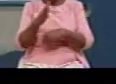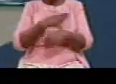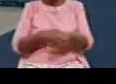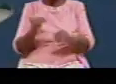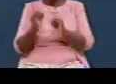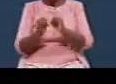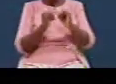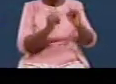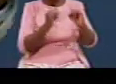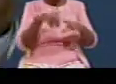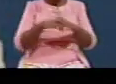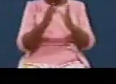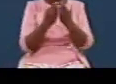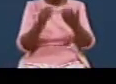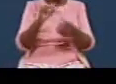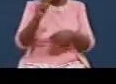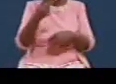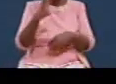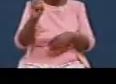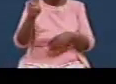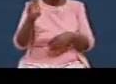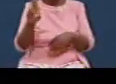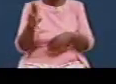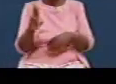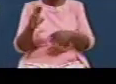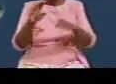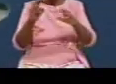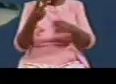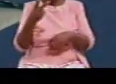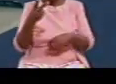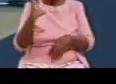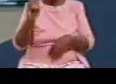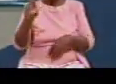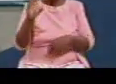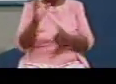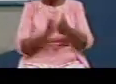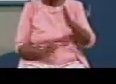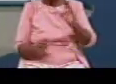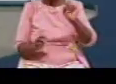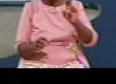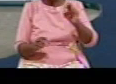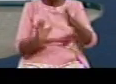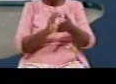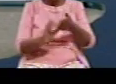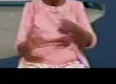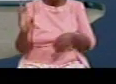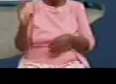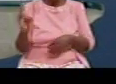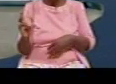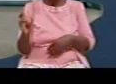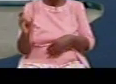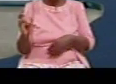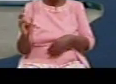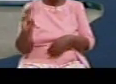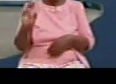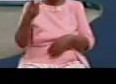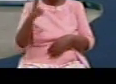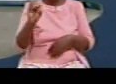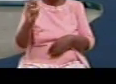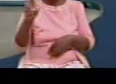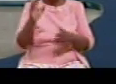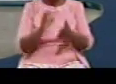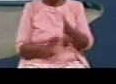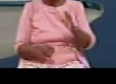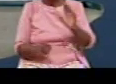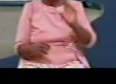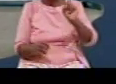chapter 12, I'm reading from verse 7. 2 Corinthians chapter 12. We're reading from verse 7, unless